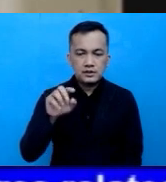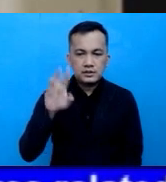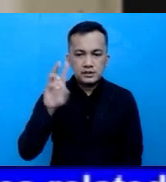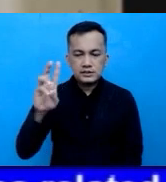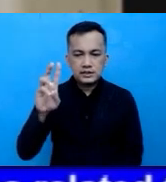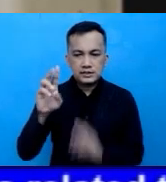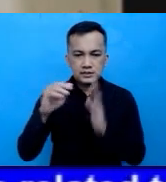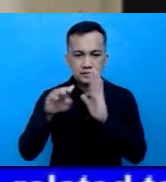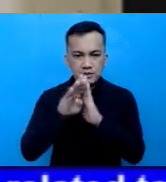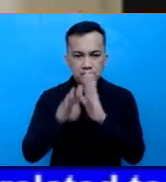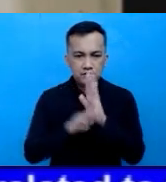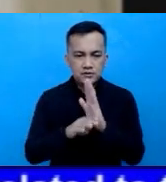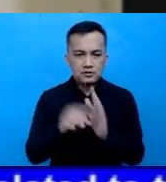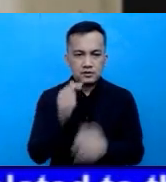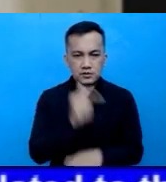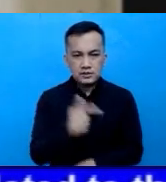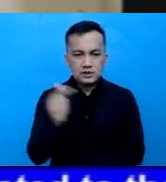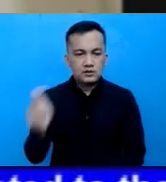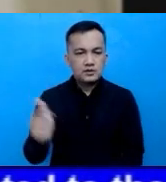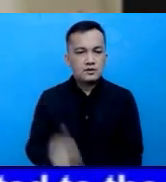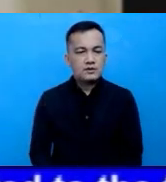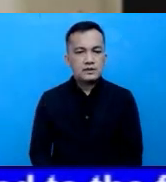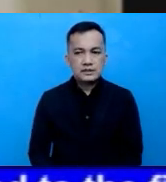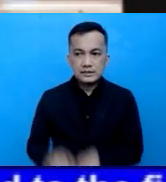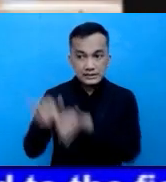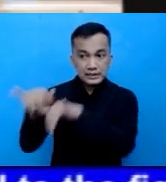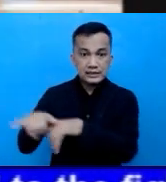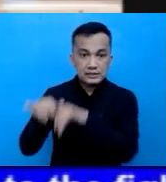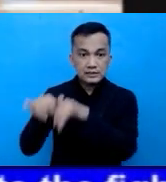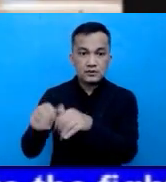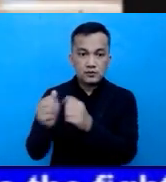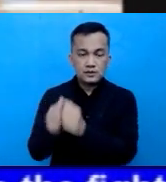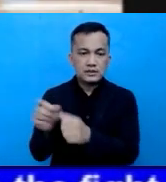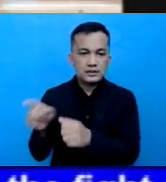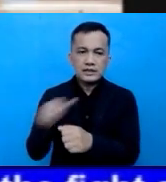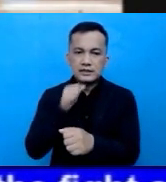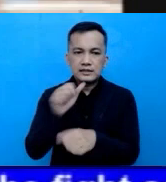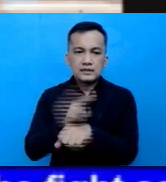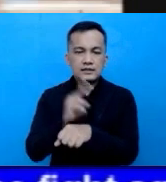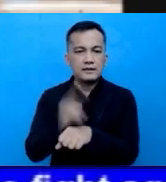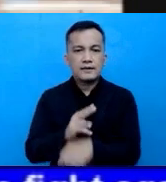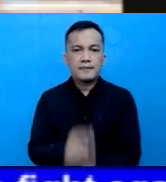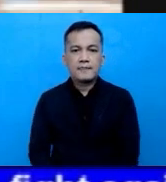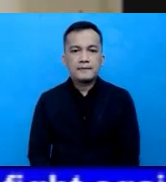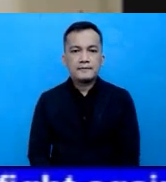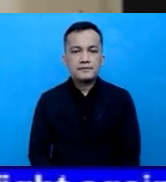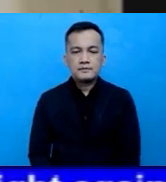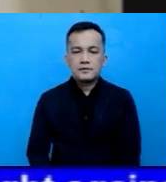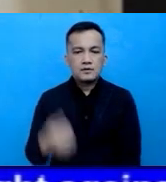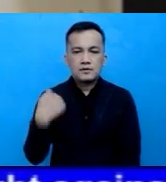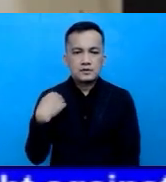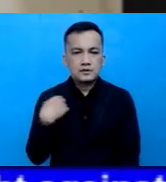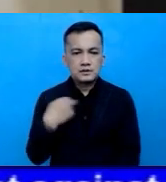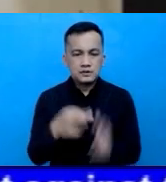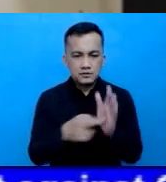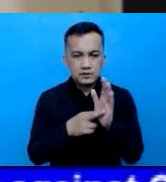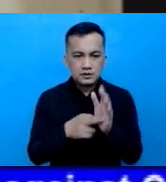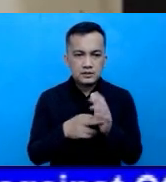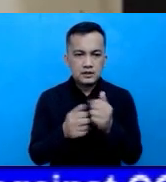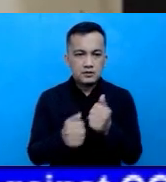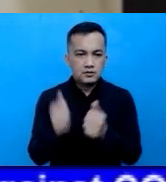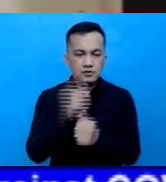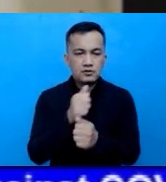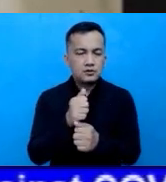2020, which is still with them, and they have not utilized it. They have not requested for authority to use that for